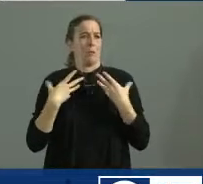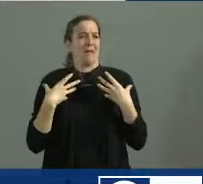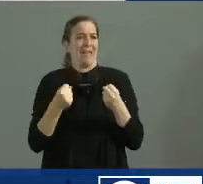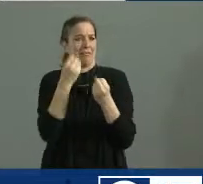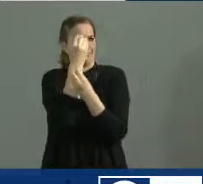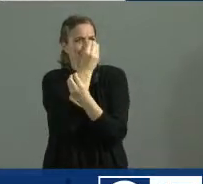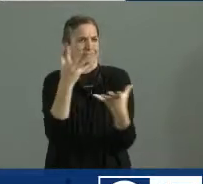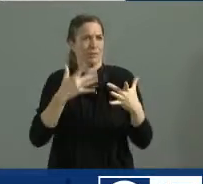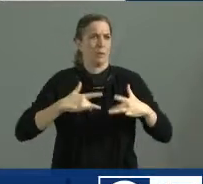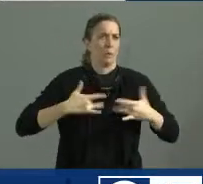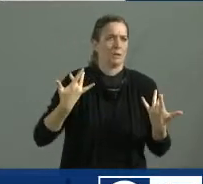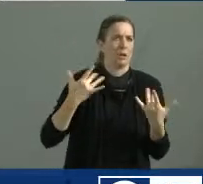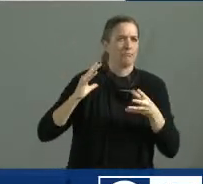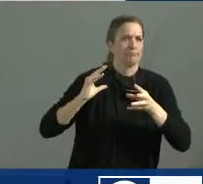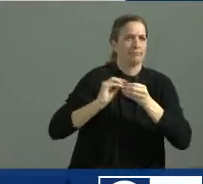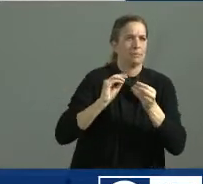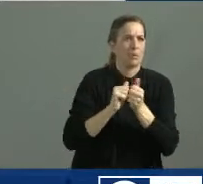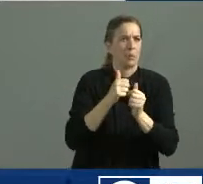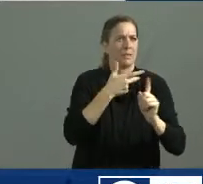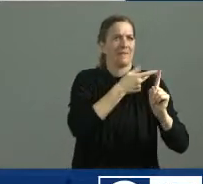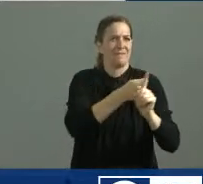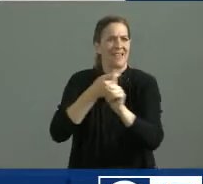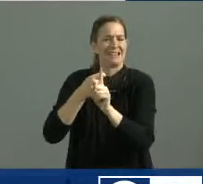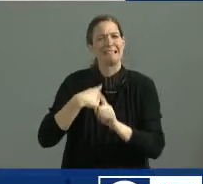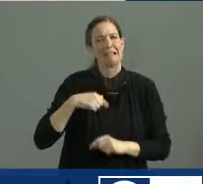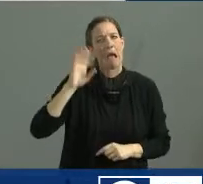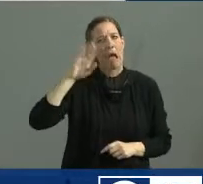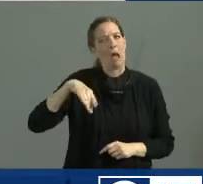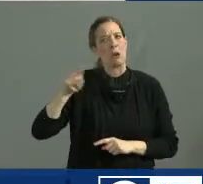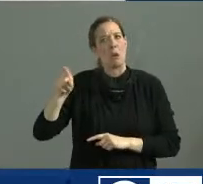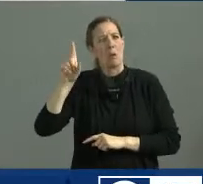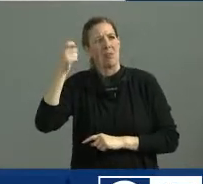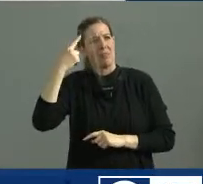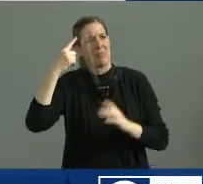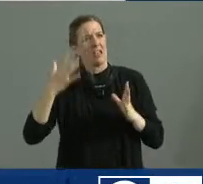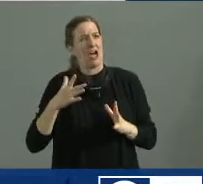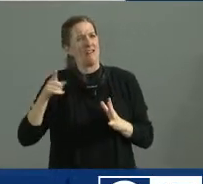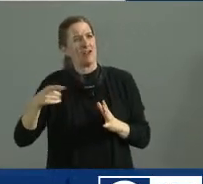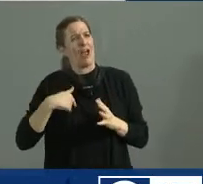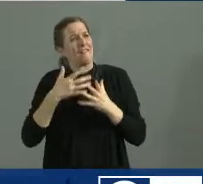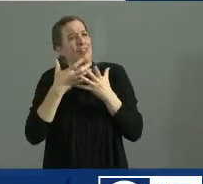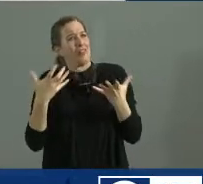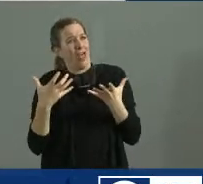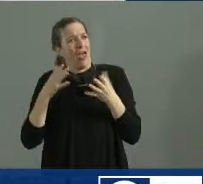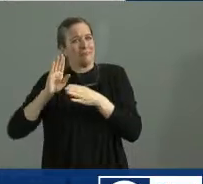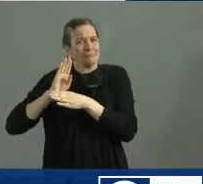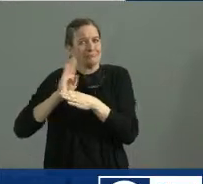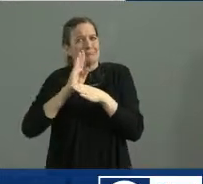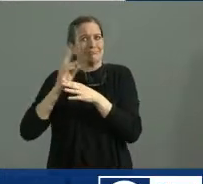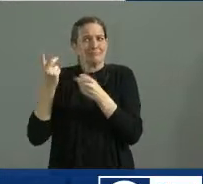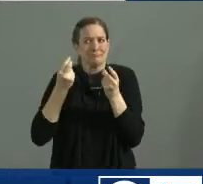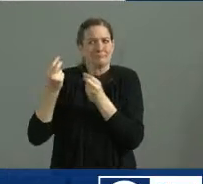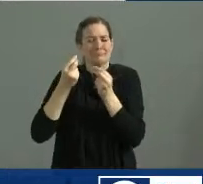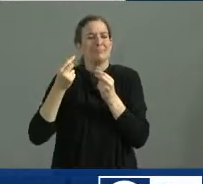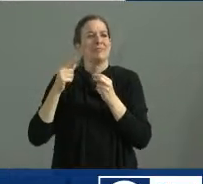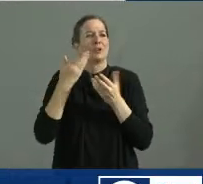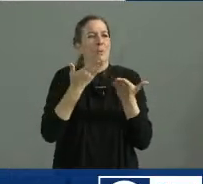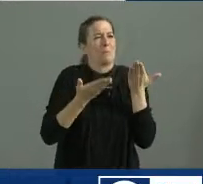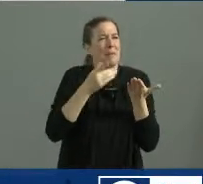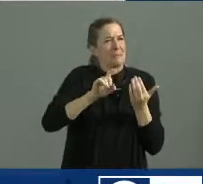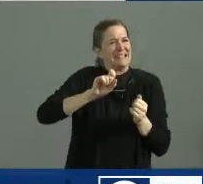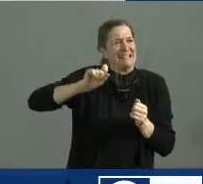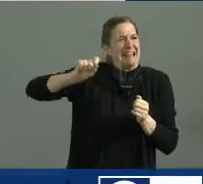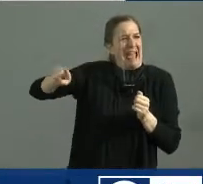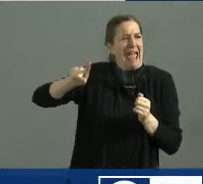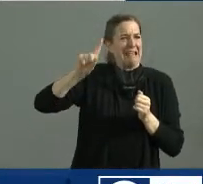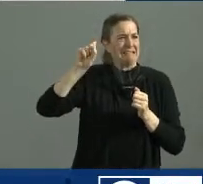that he's got a lot of commitments, and you'd probably have to ask the ninth floor for that. Well, we have. It's just that's the